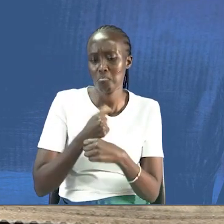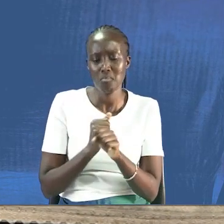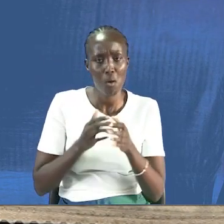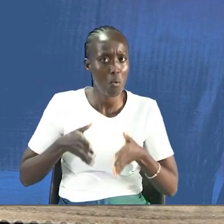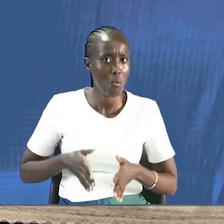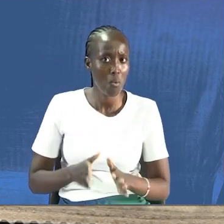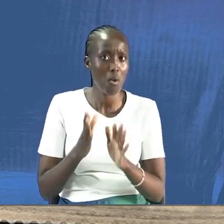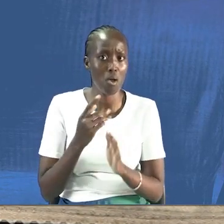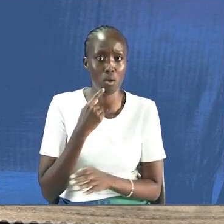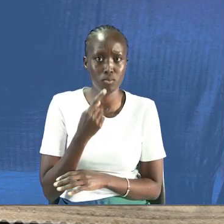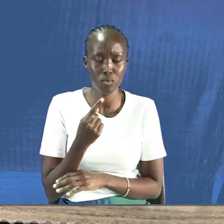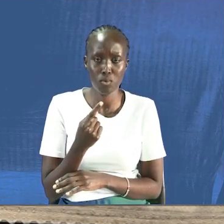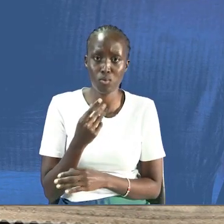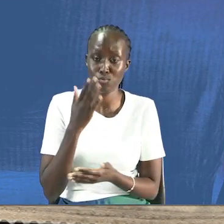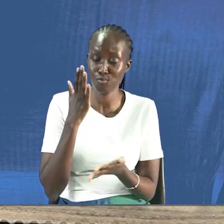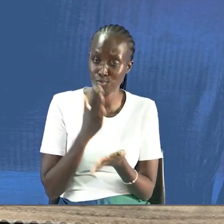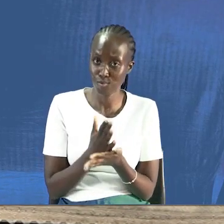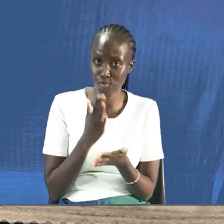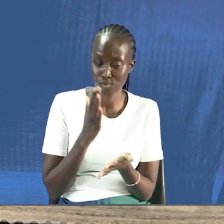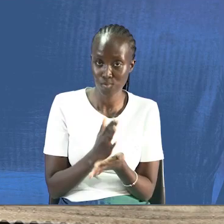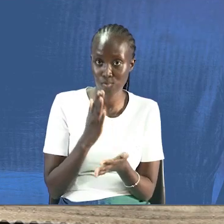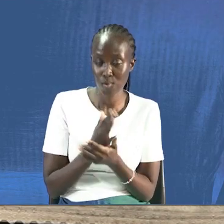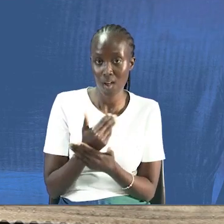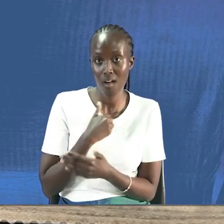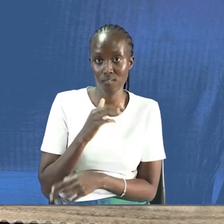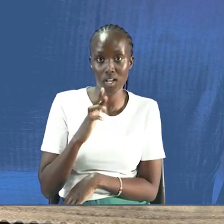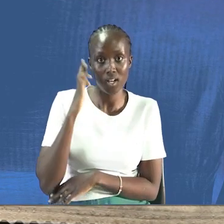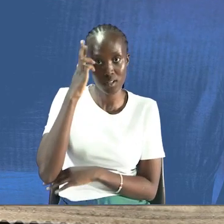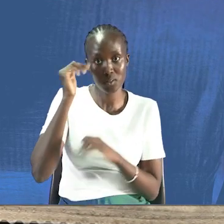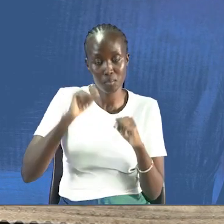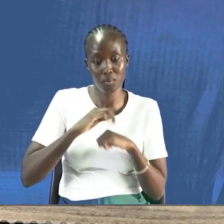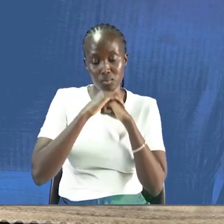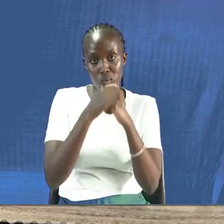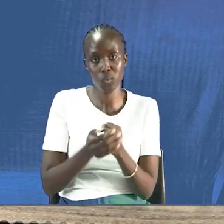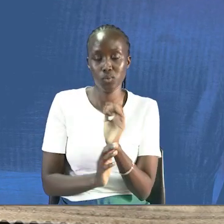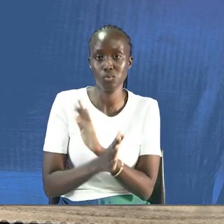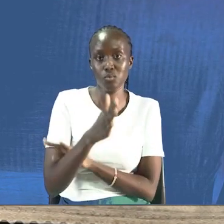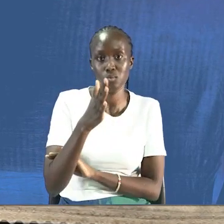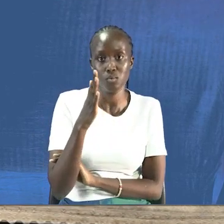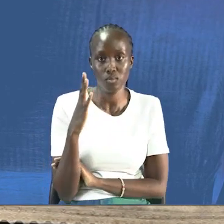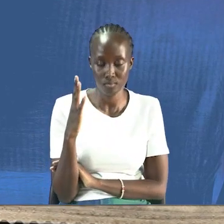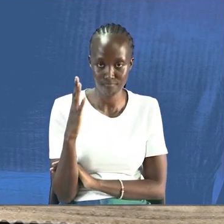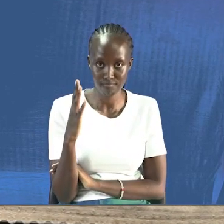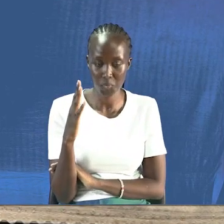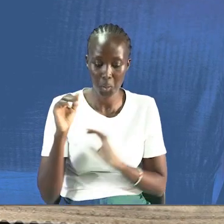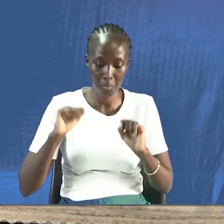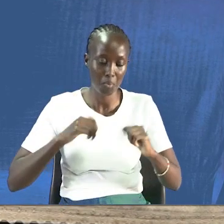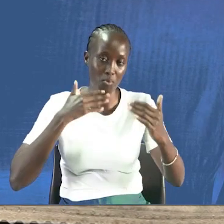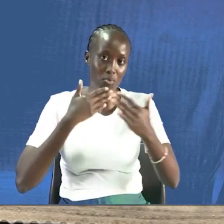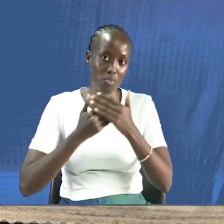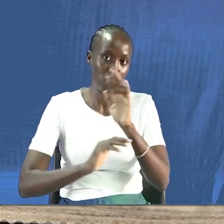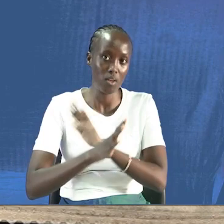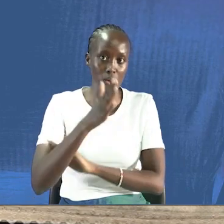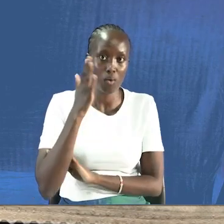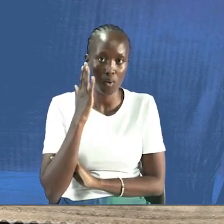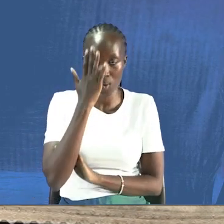us. Then we have, and so because of that, we have a reason to worship him. We have a reason to thank him, even because of